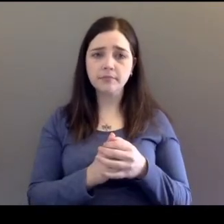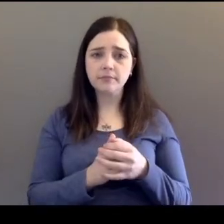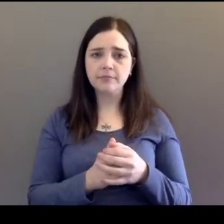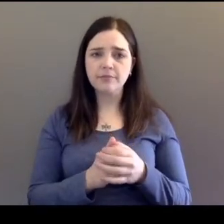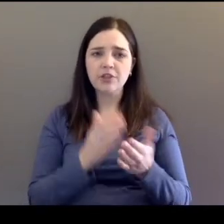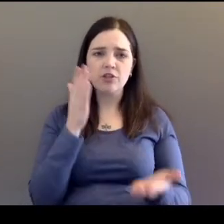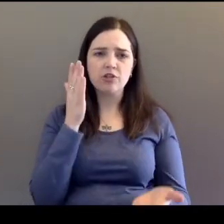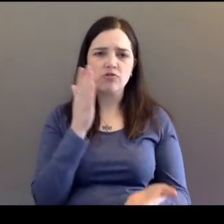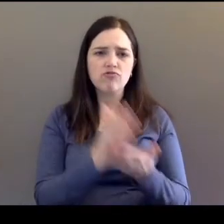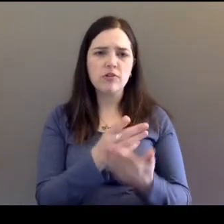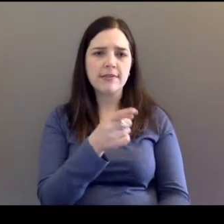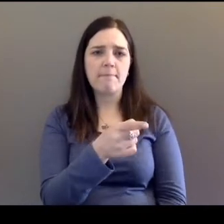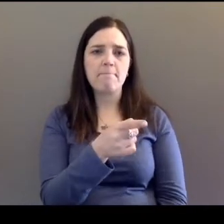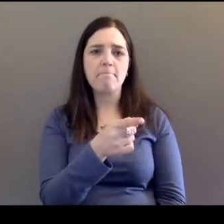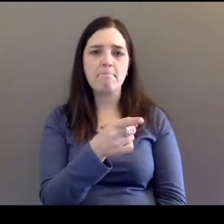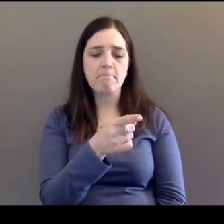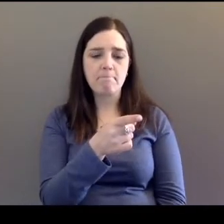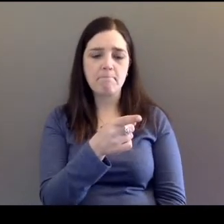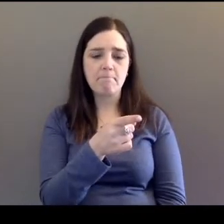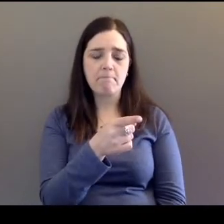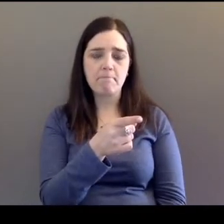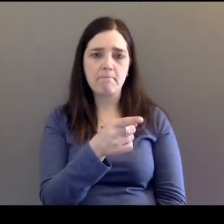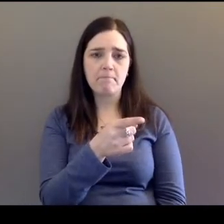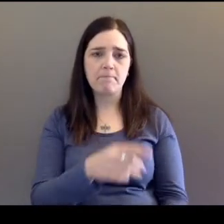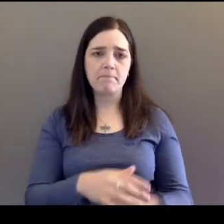Trust Him, they said.